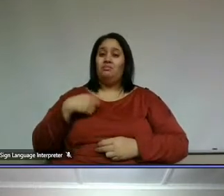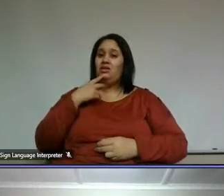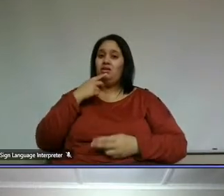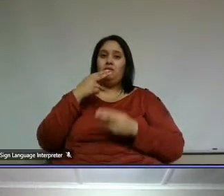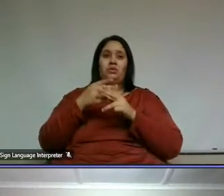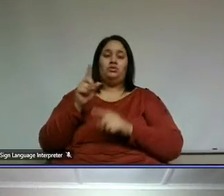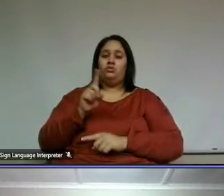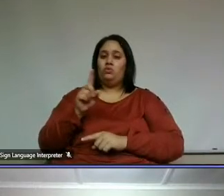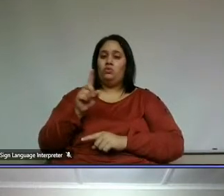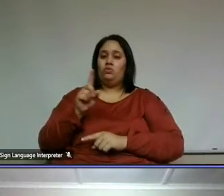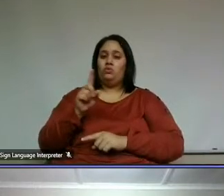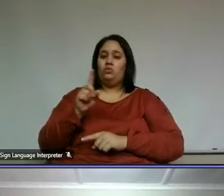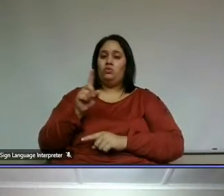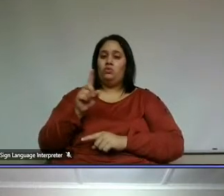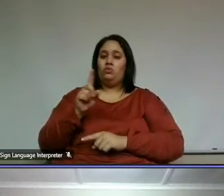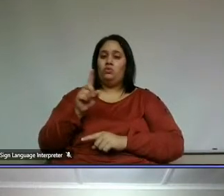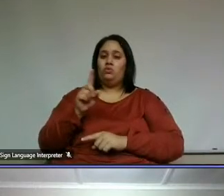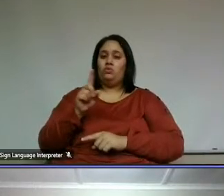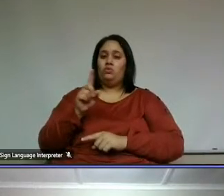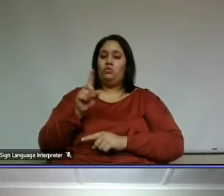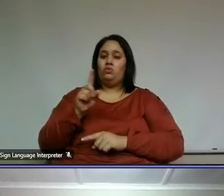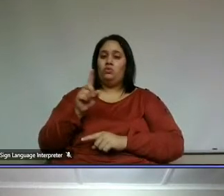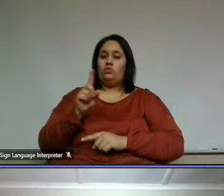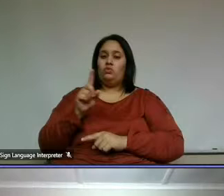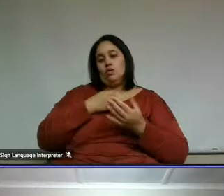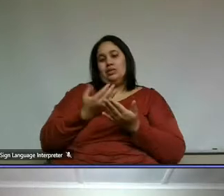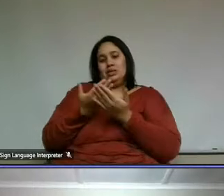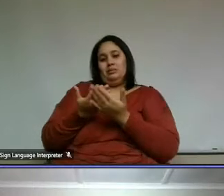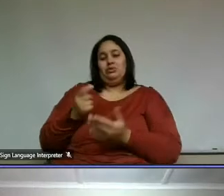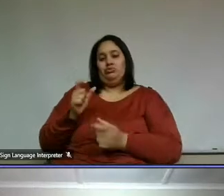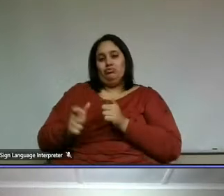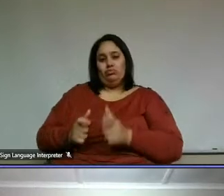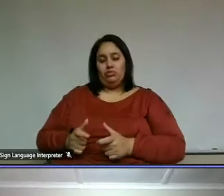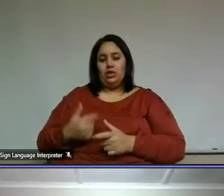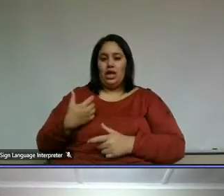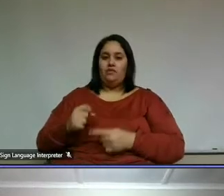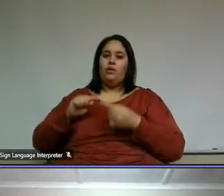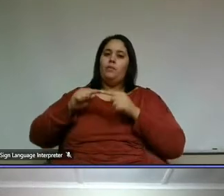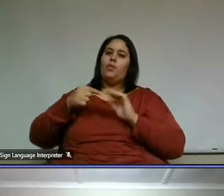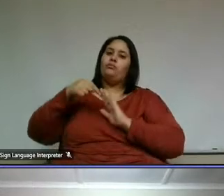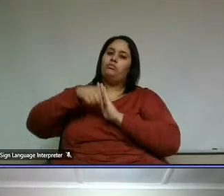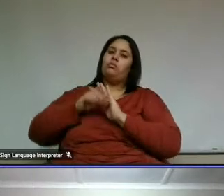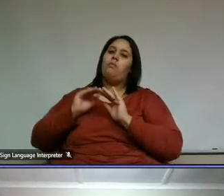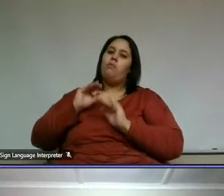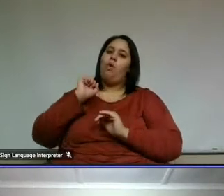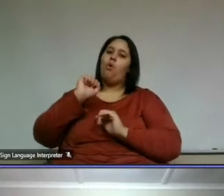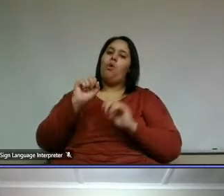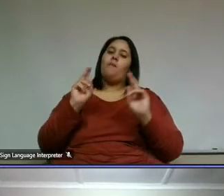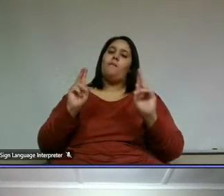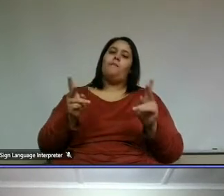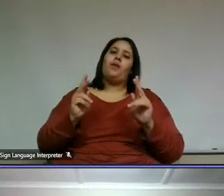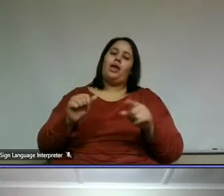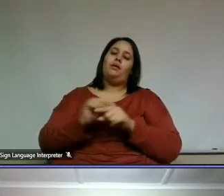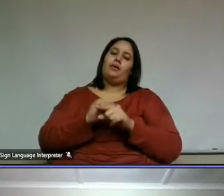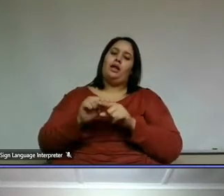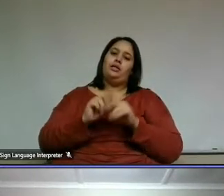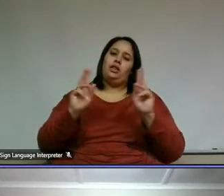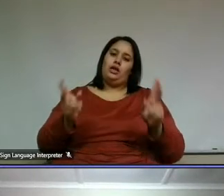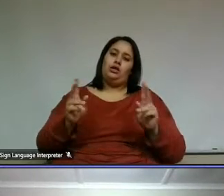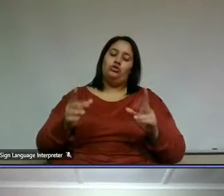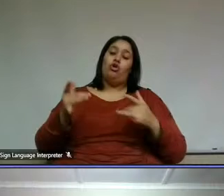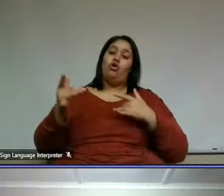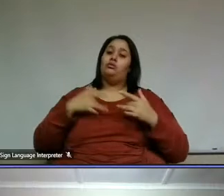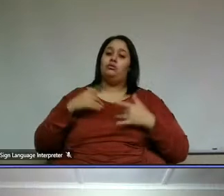a few points with regards to our submissions. Our points is more of a practical nature